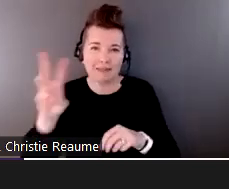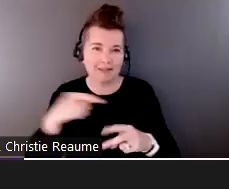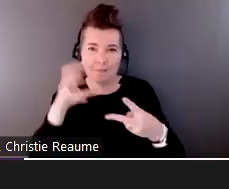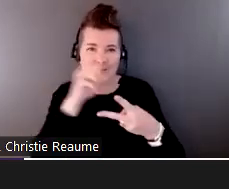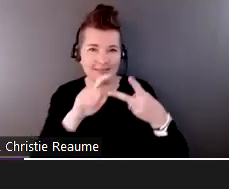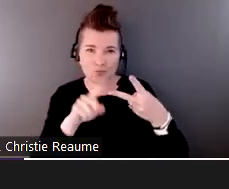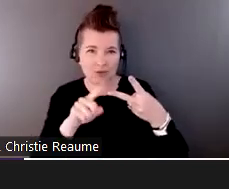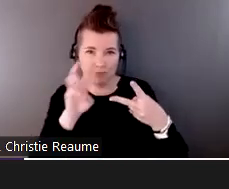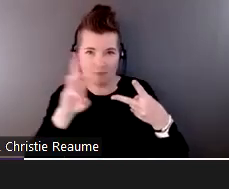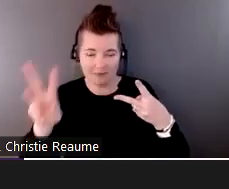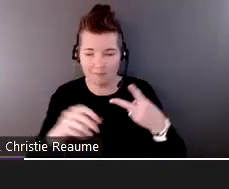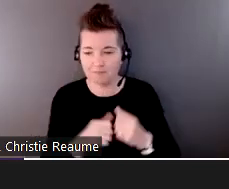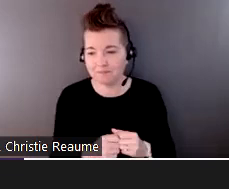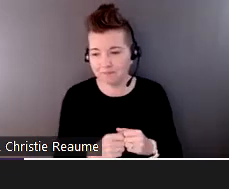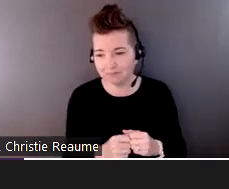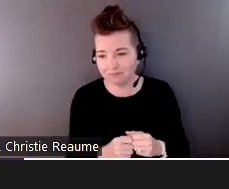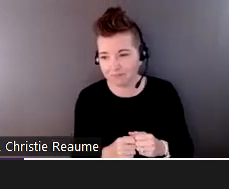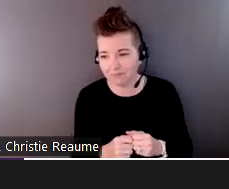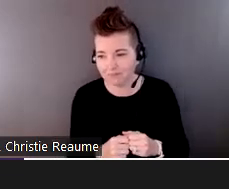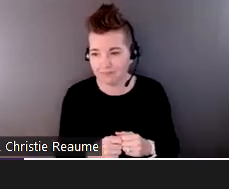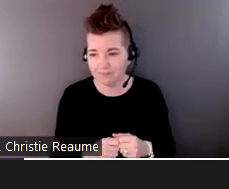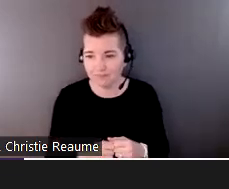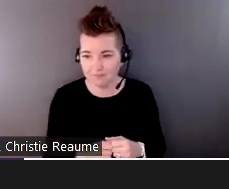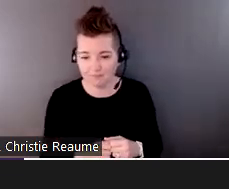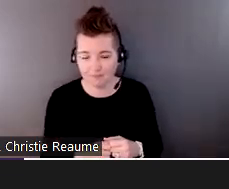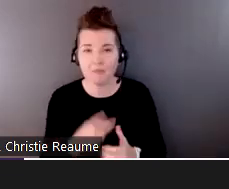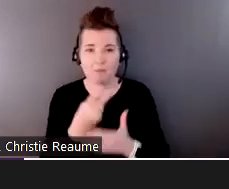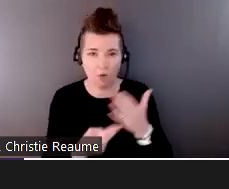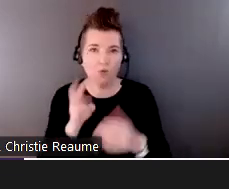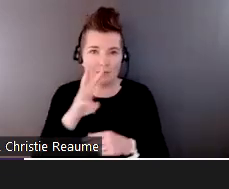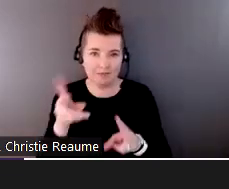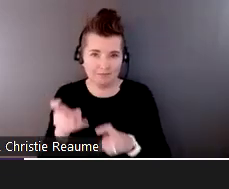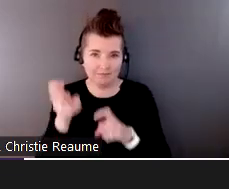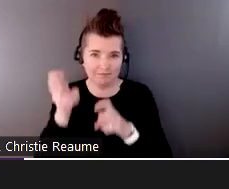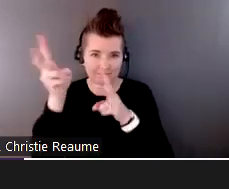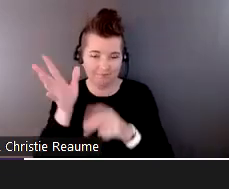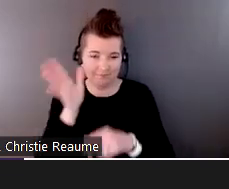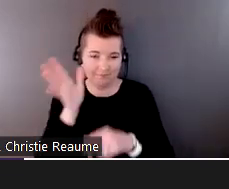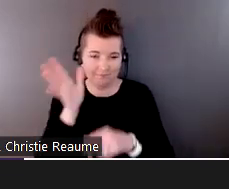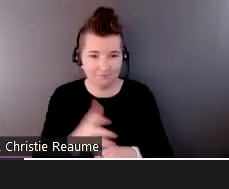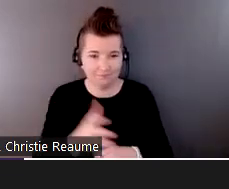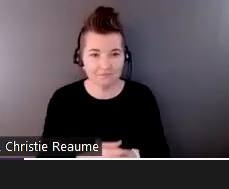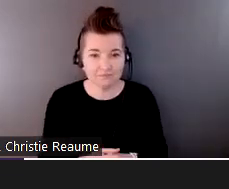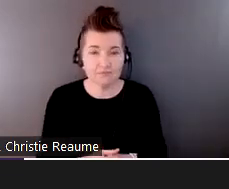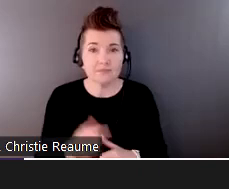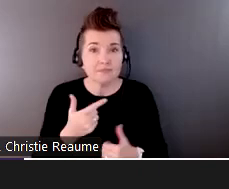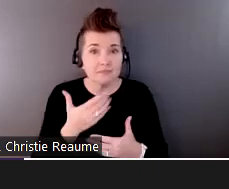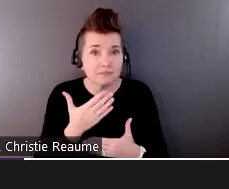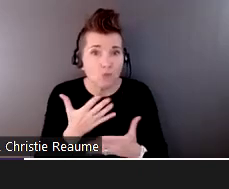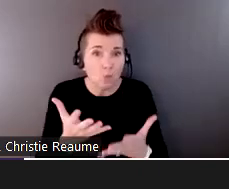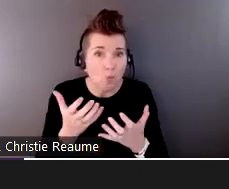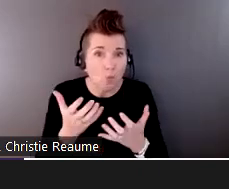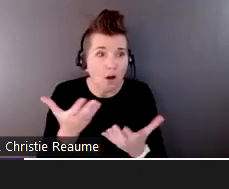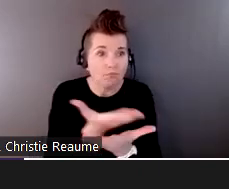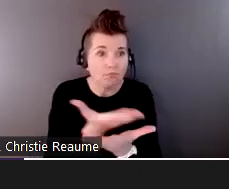we would like to remind you that we really appreciate your feedback if you wouldn't mind just completing a short webinar